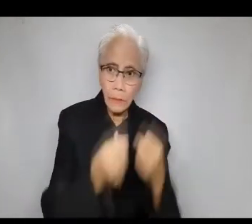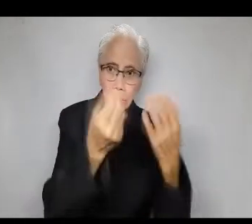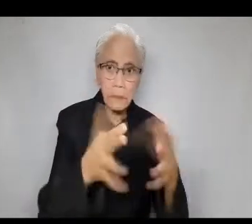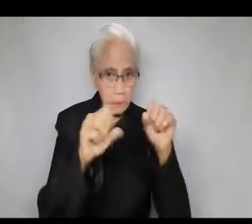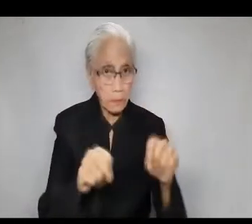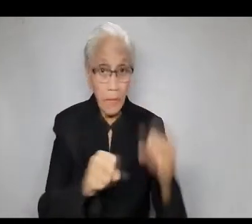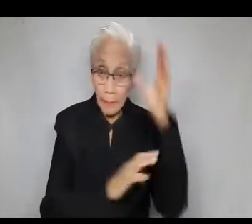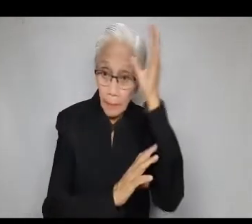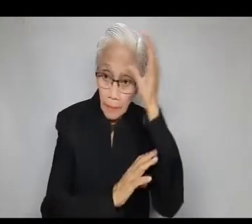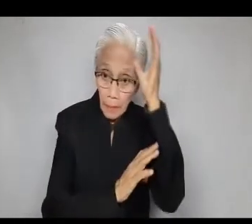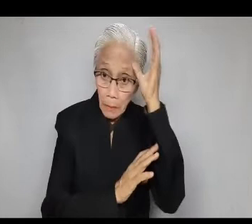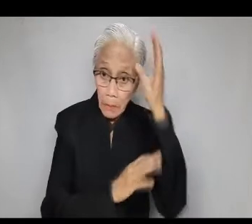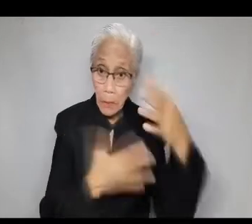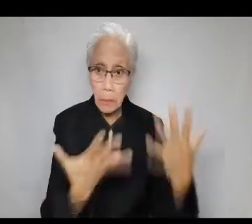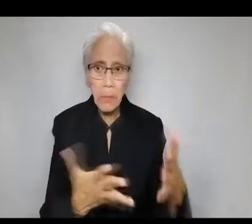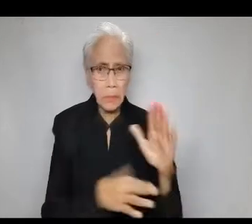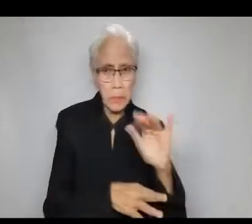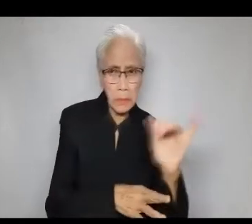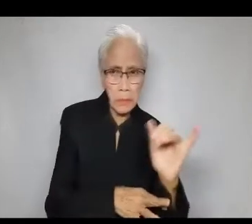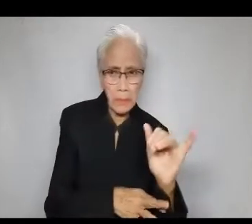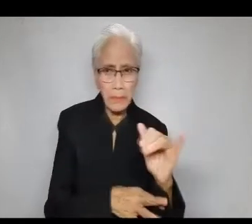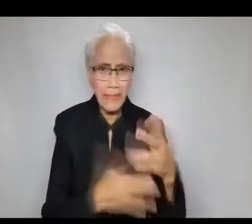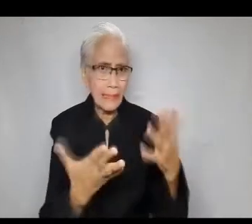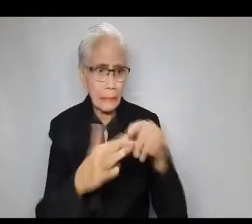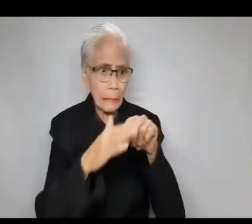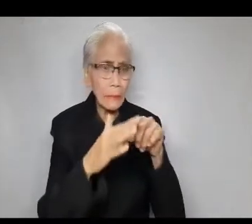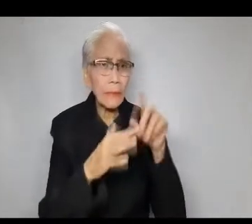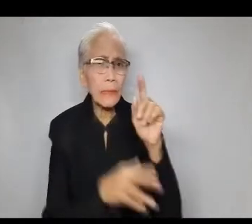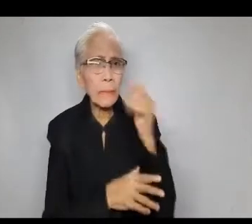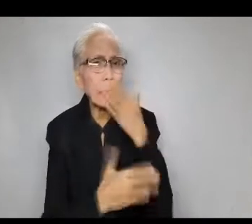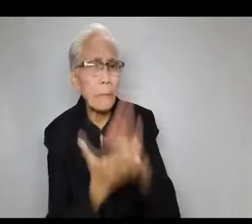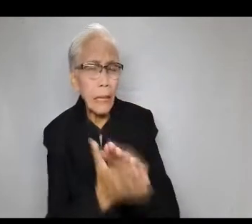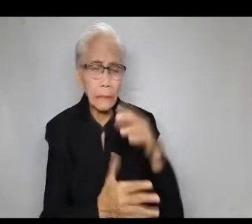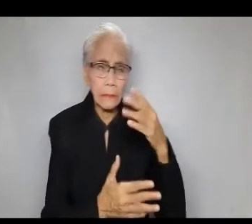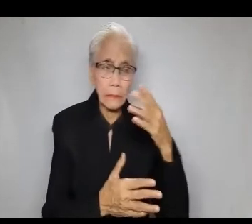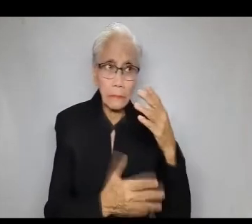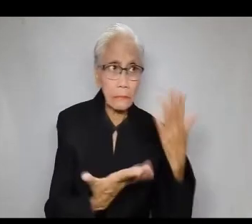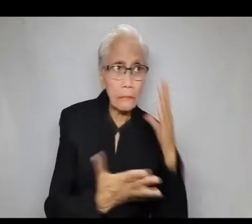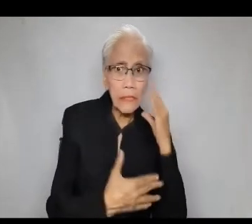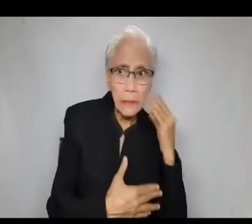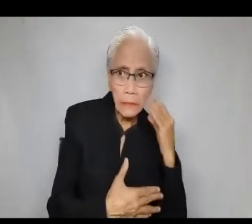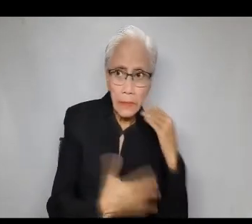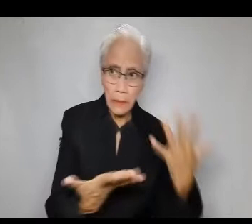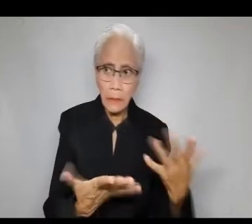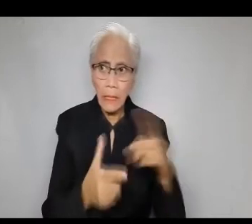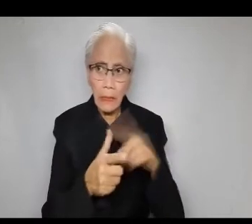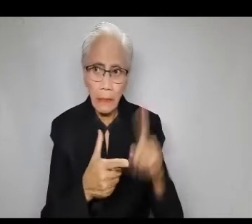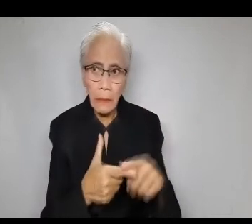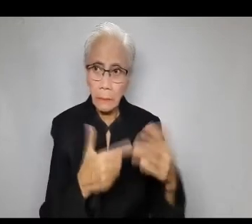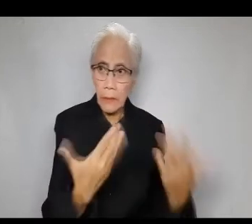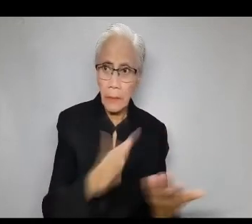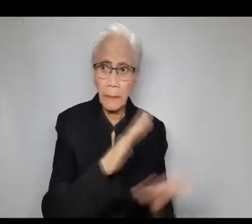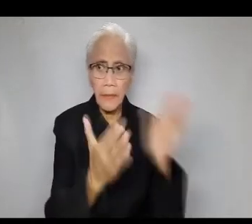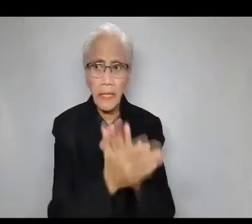psychogenic death can be caused by seemingly inescapable trauma. When this happens, death becomes a rational